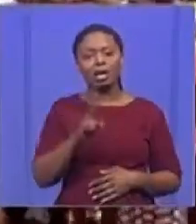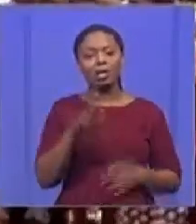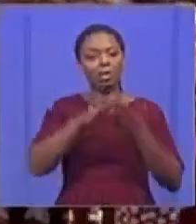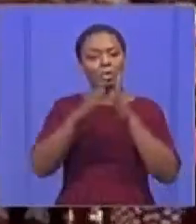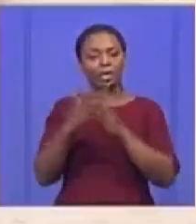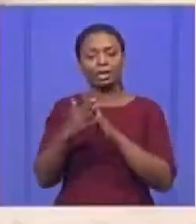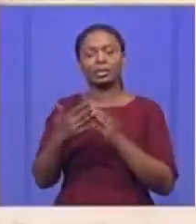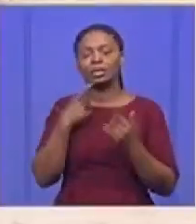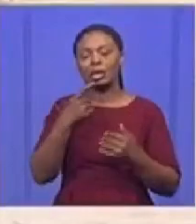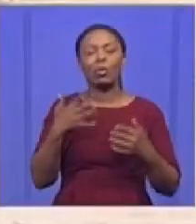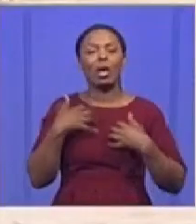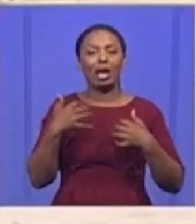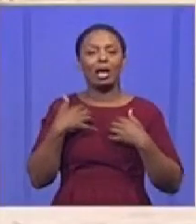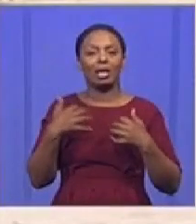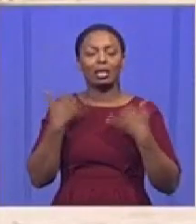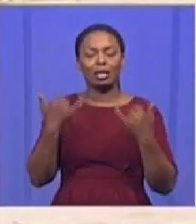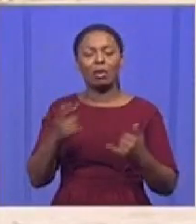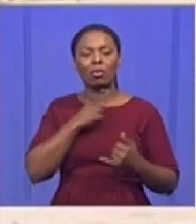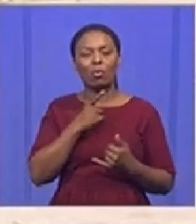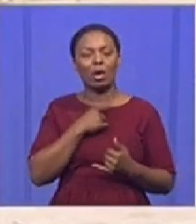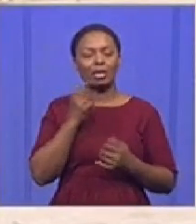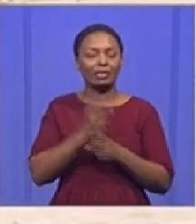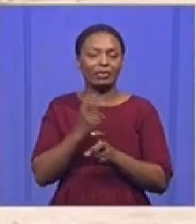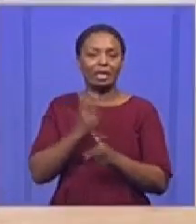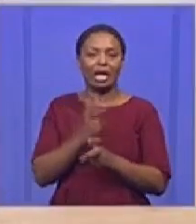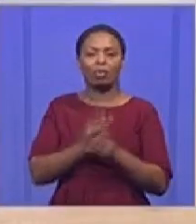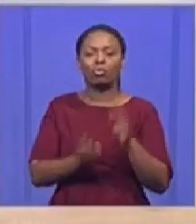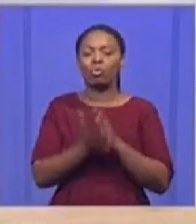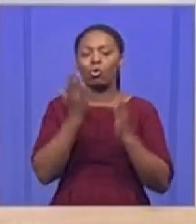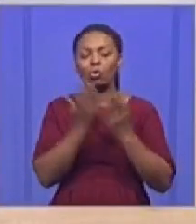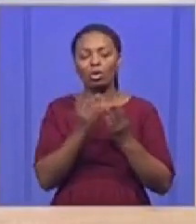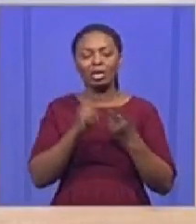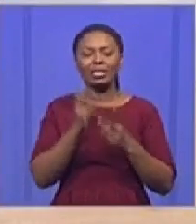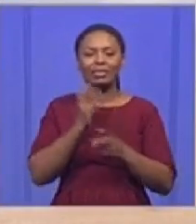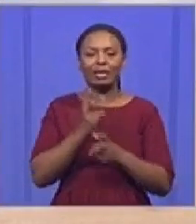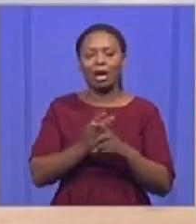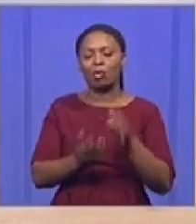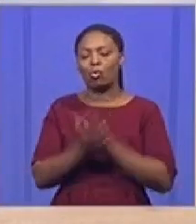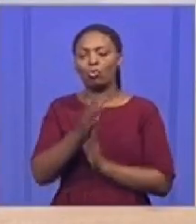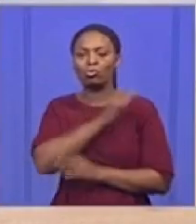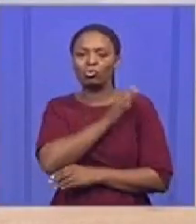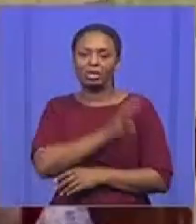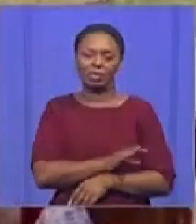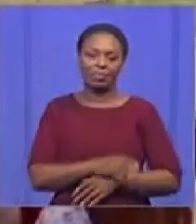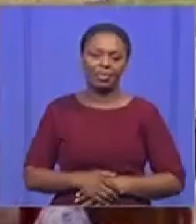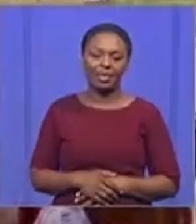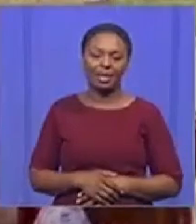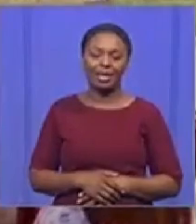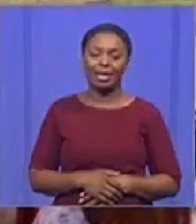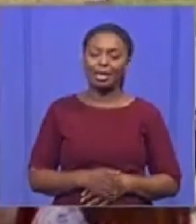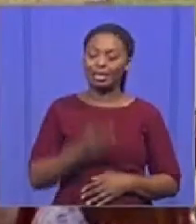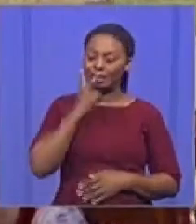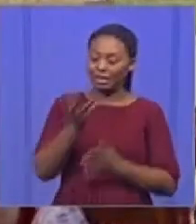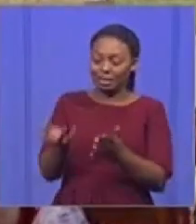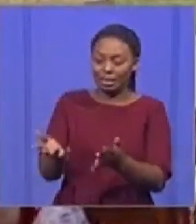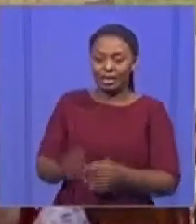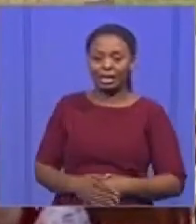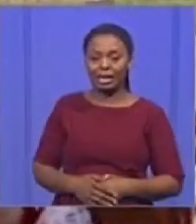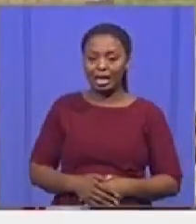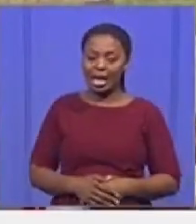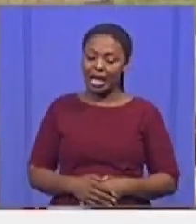leno. Ba re se dira gore go nne boima go ya kwa dikolong le kwa tleliniking. Abnormal situation like this, a teacher can be at school